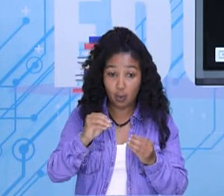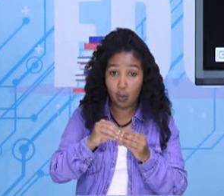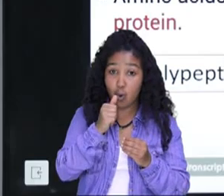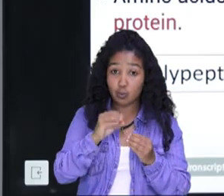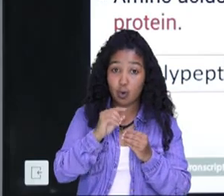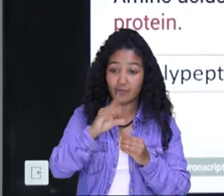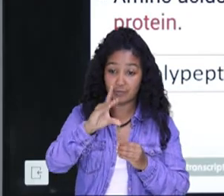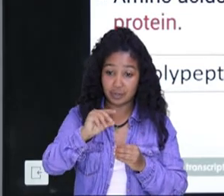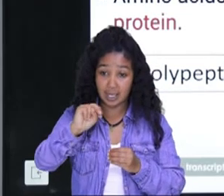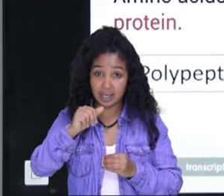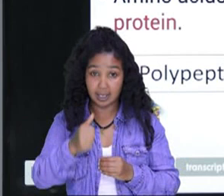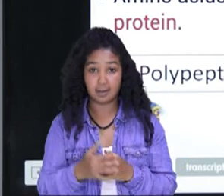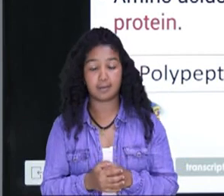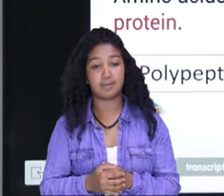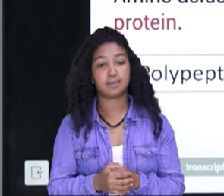of DNA